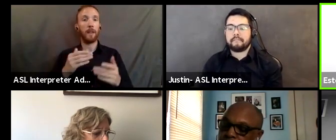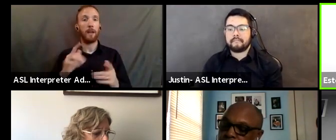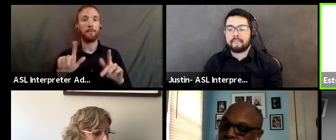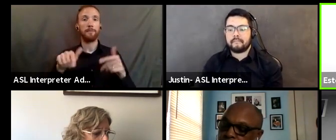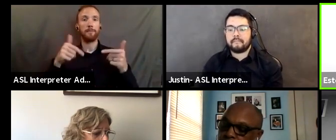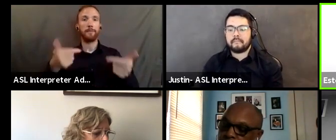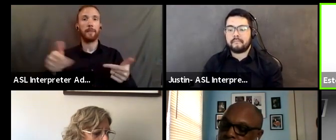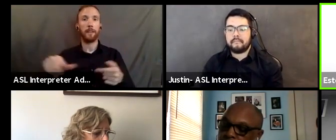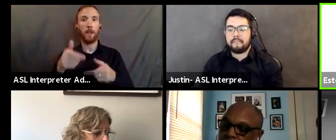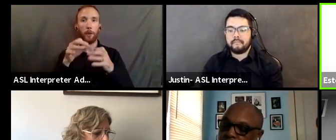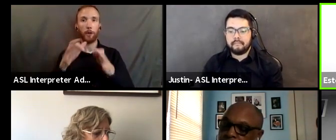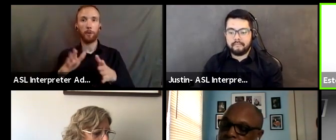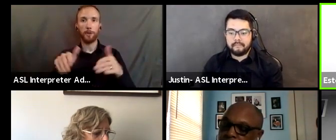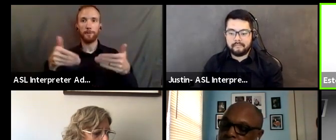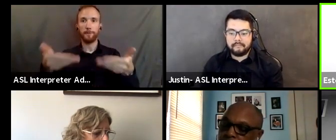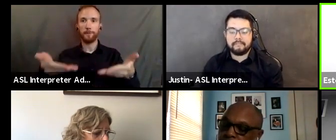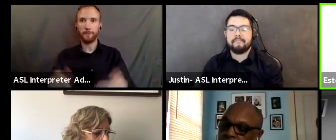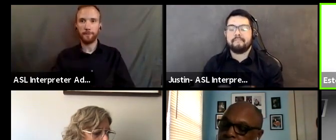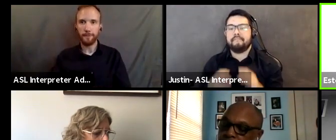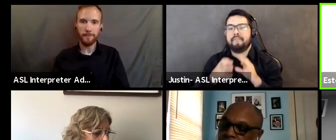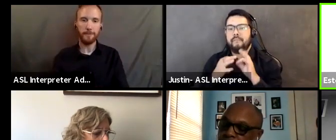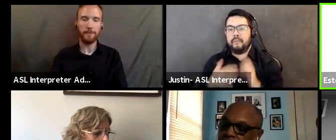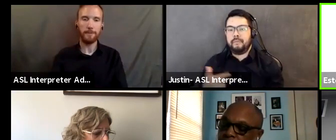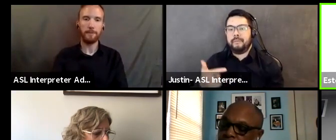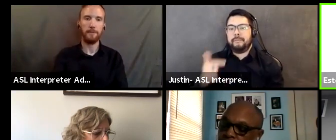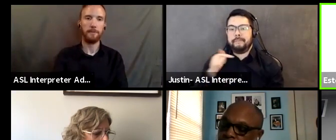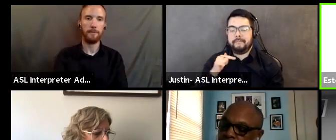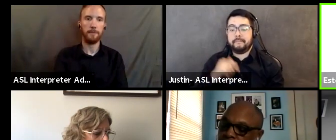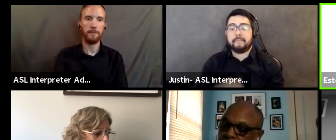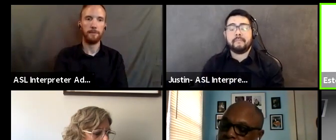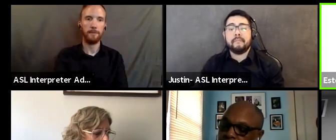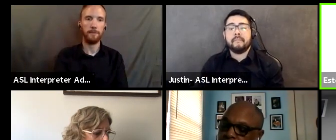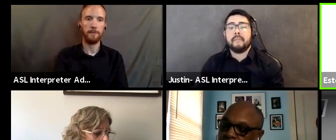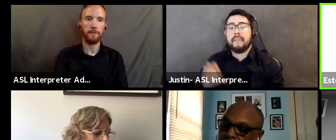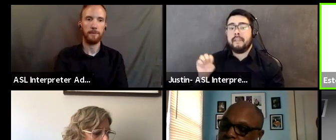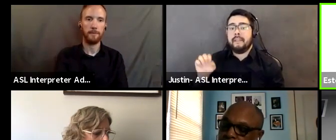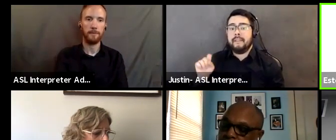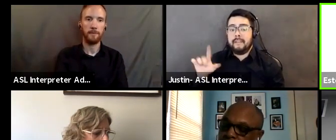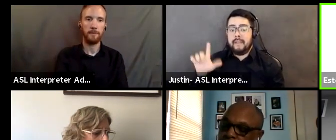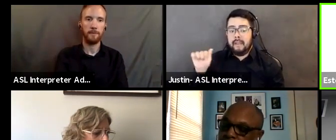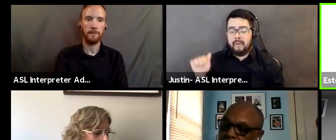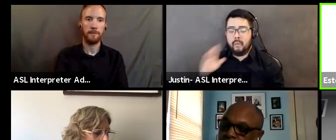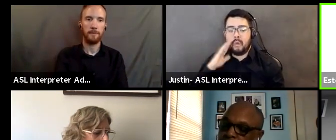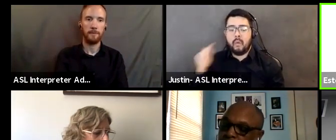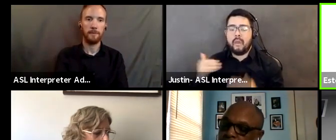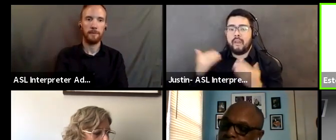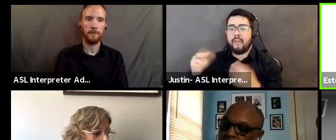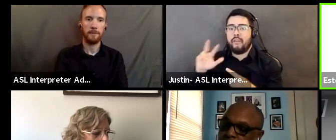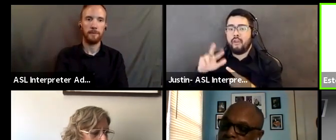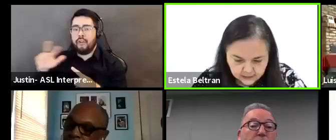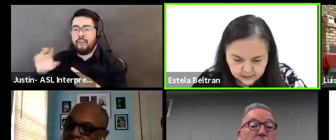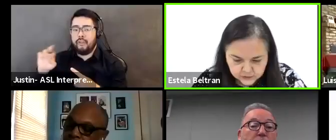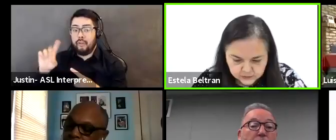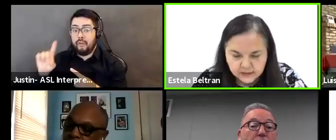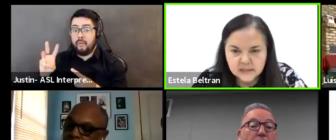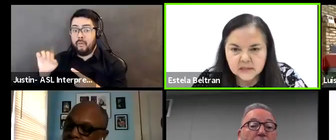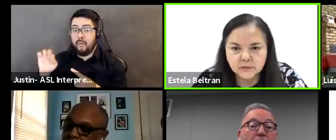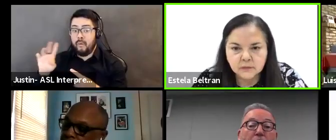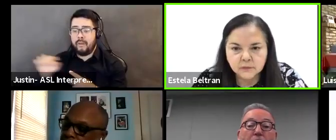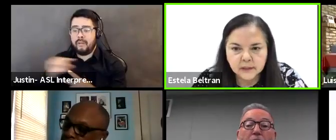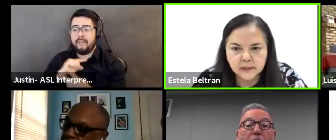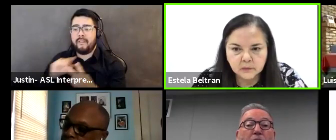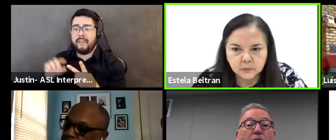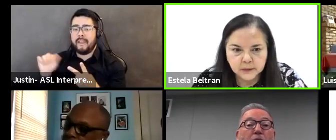continue with the next older woman please rosanna rodriguez sanchez from the 33rd ward followed by alderman andre